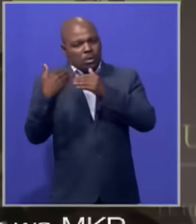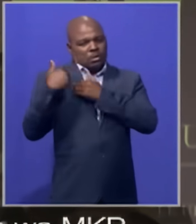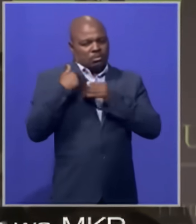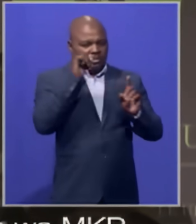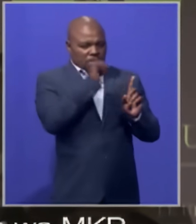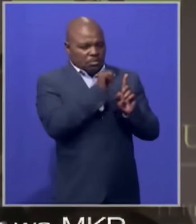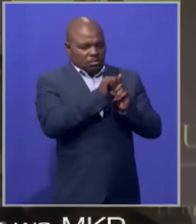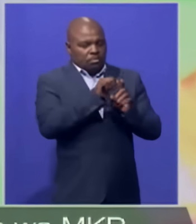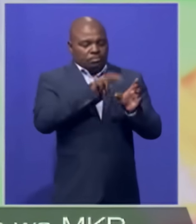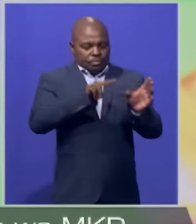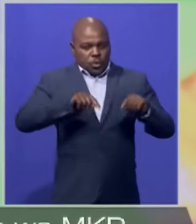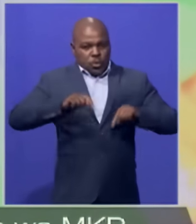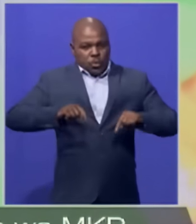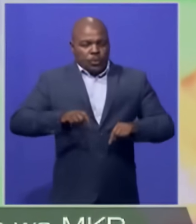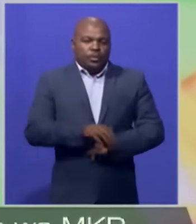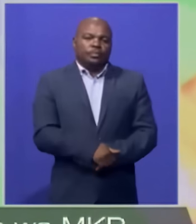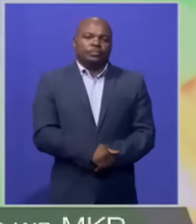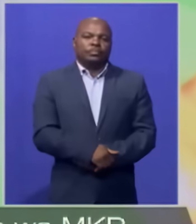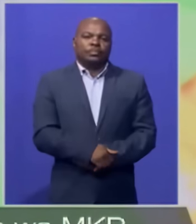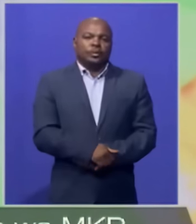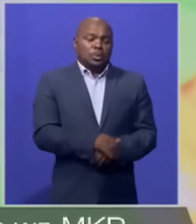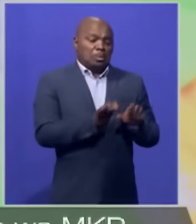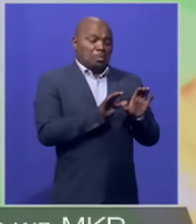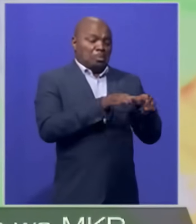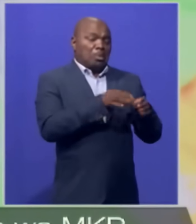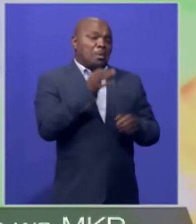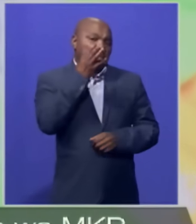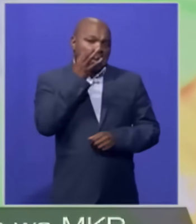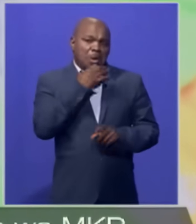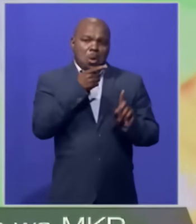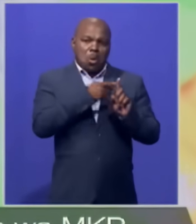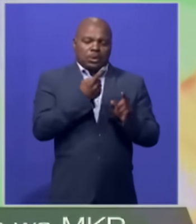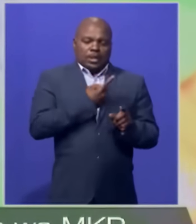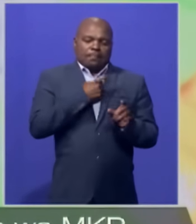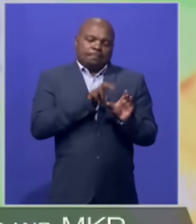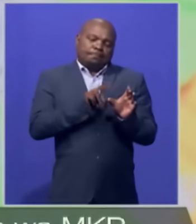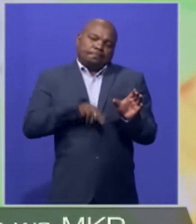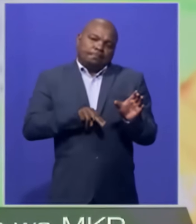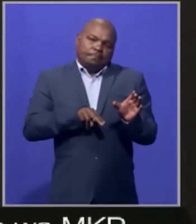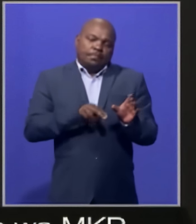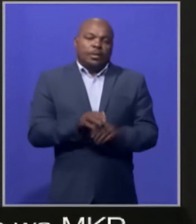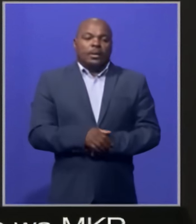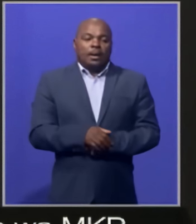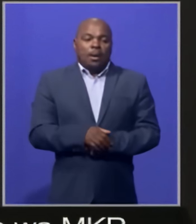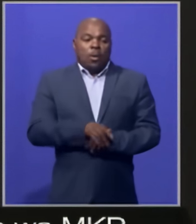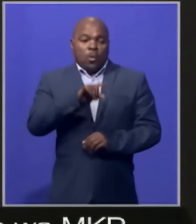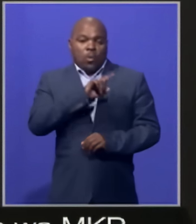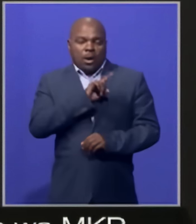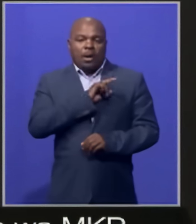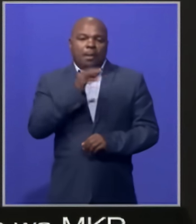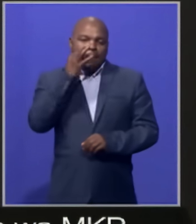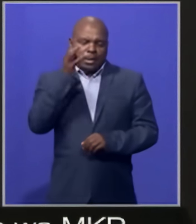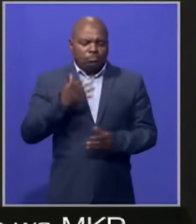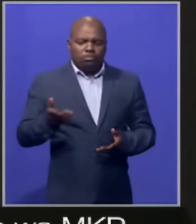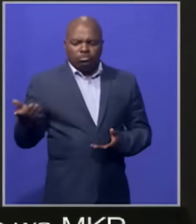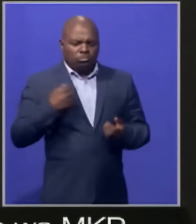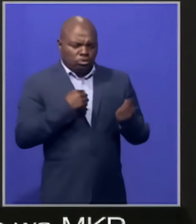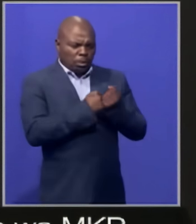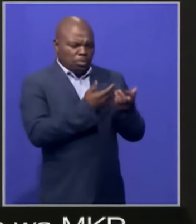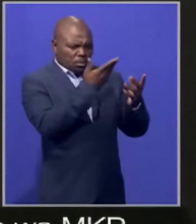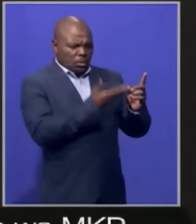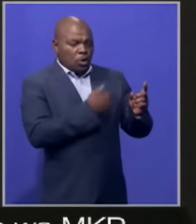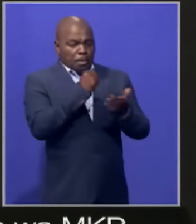with immediate effect. Mokgatlo o tlhaloša gore o itokolotše ka boyena o gatelela gore o thekga maiteko a gagwe go netefatša gore